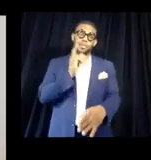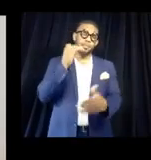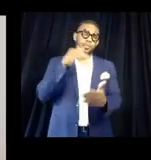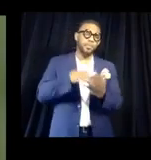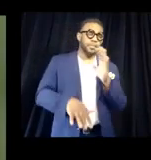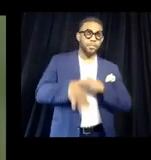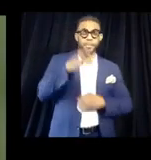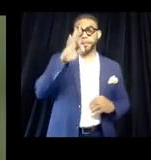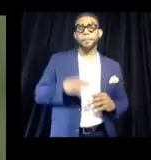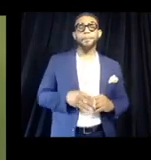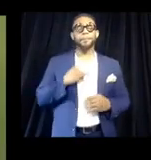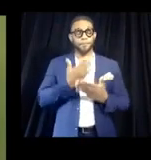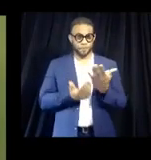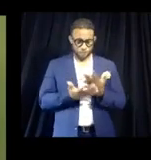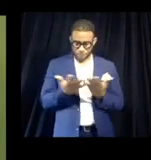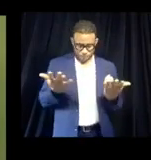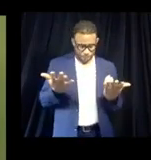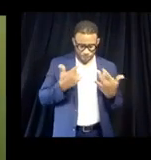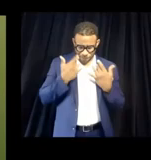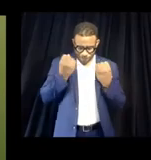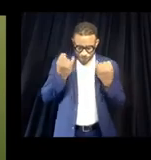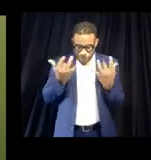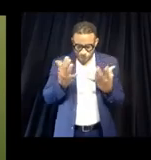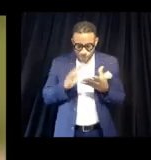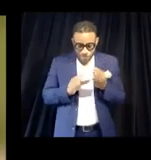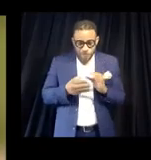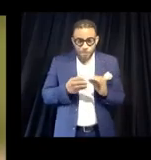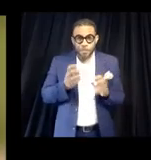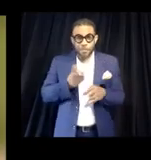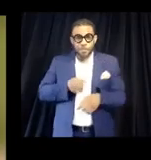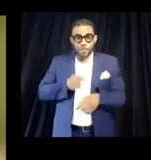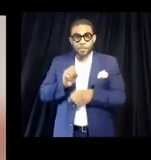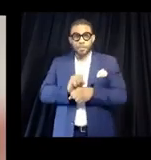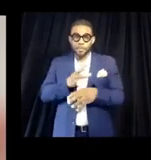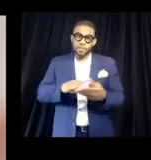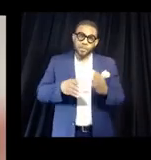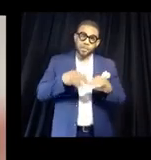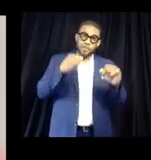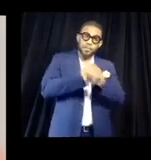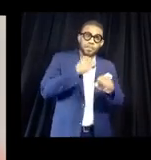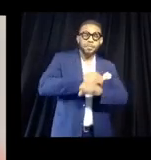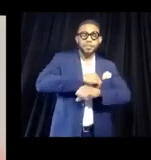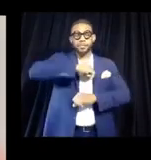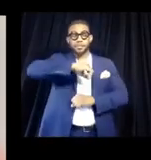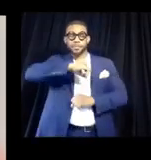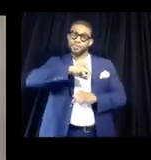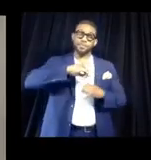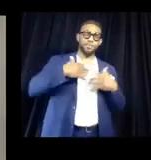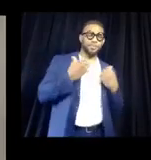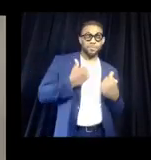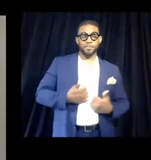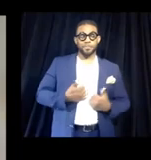is rediscovered. Our hands tell so many stories, stories of hard work, stories of fighting,